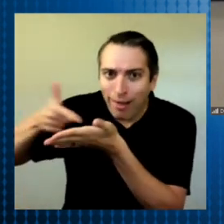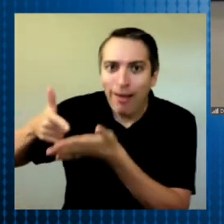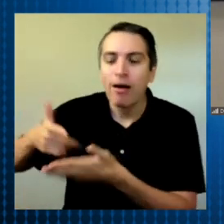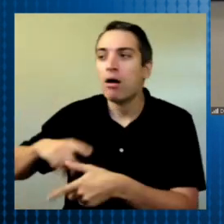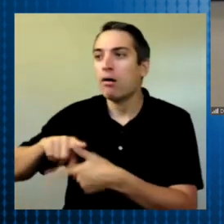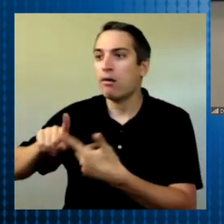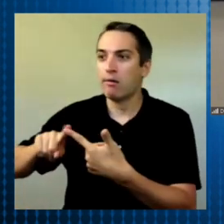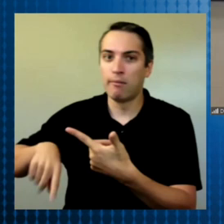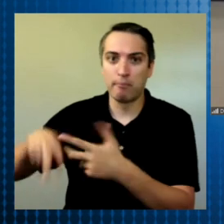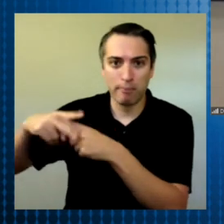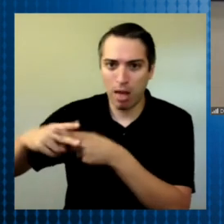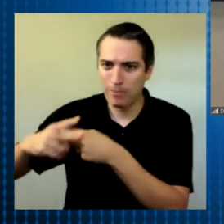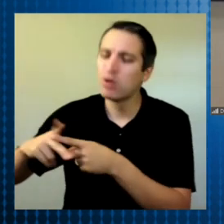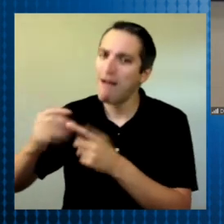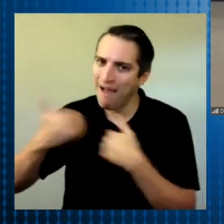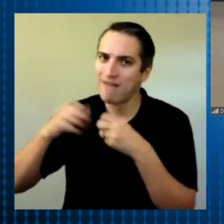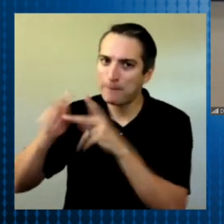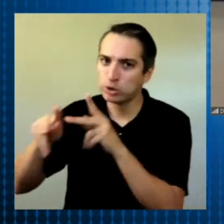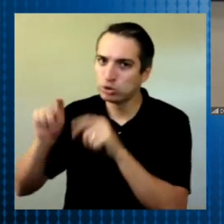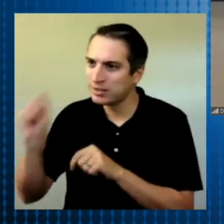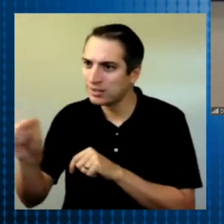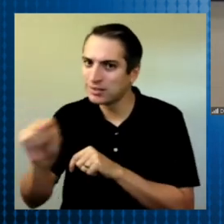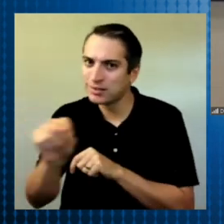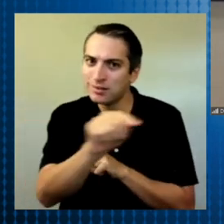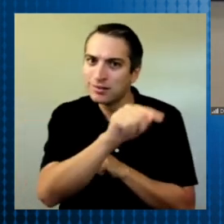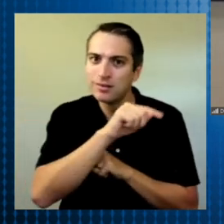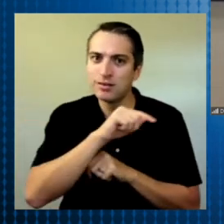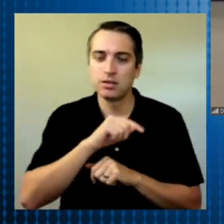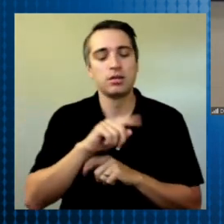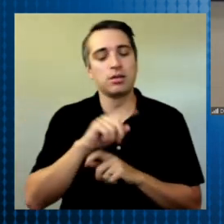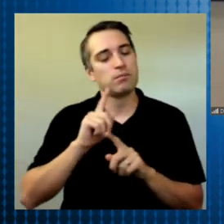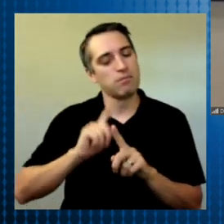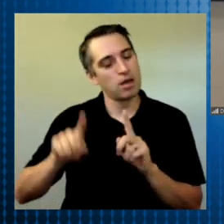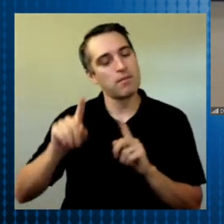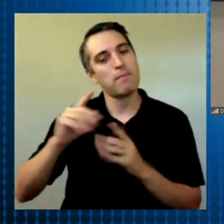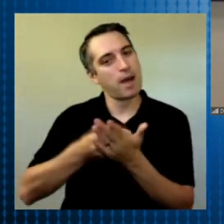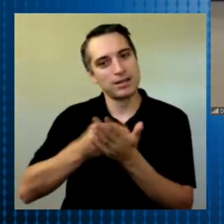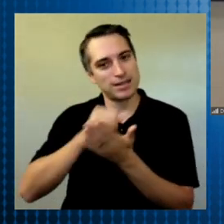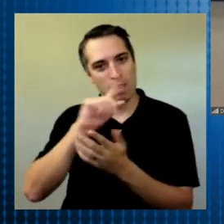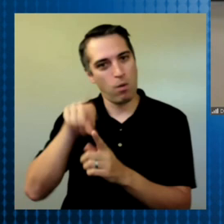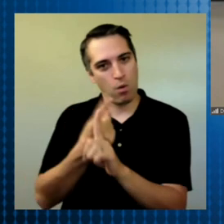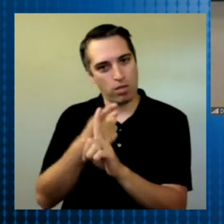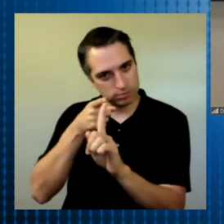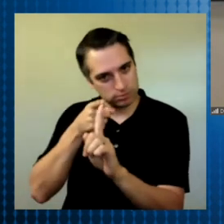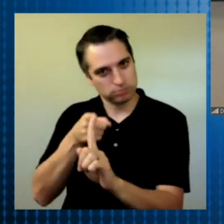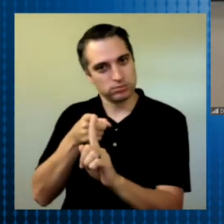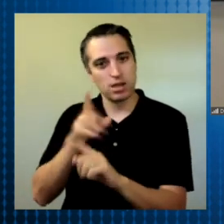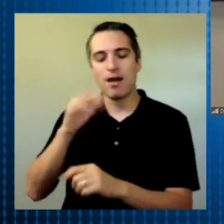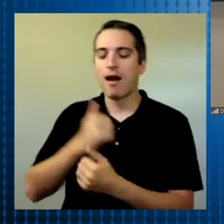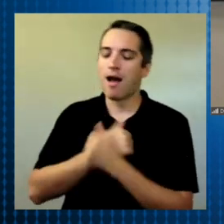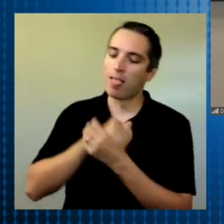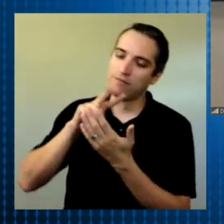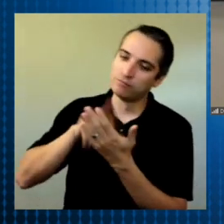any way you want to go, there's opportunities. But now money is not the only thing that matters in life. I love reading. I love people.